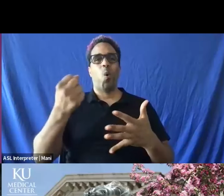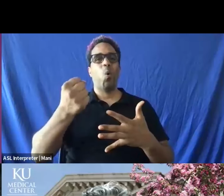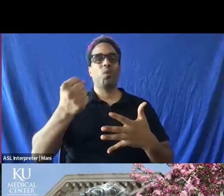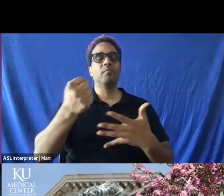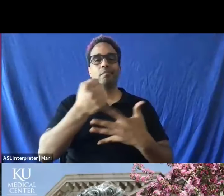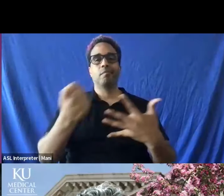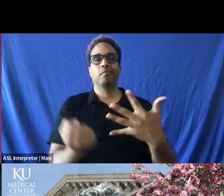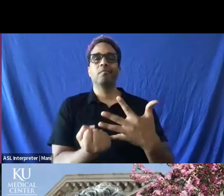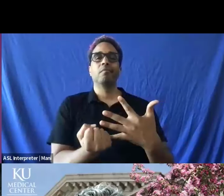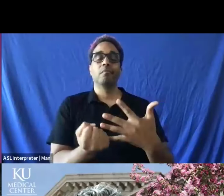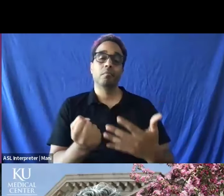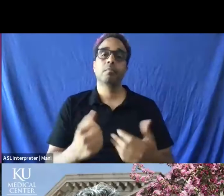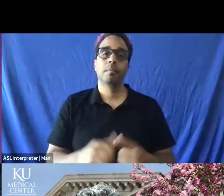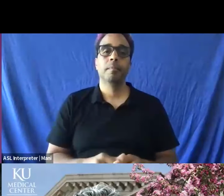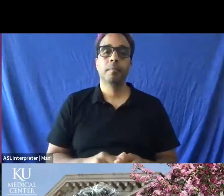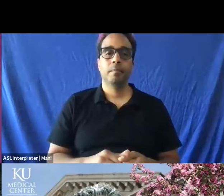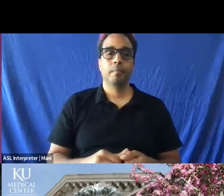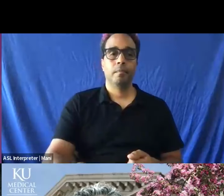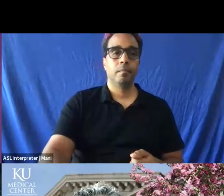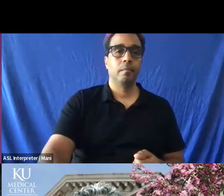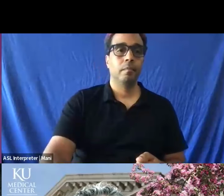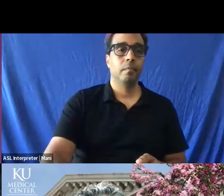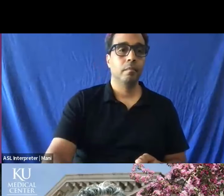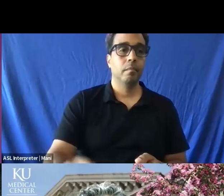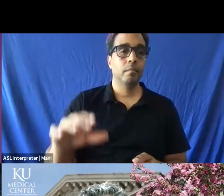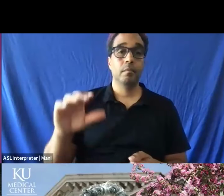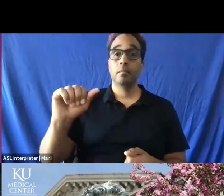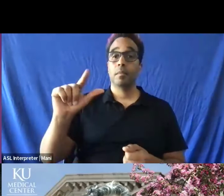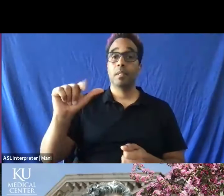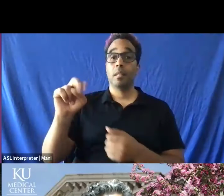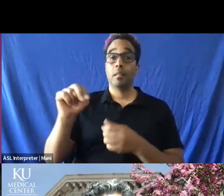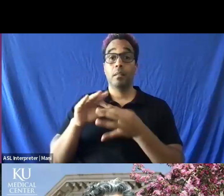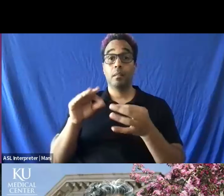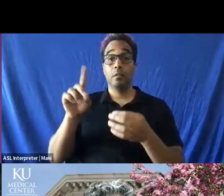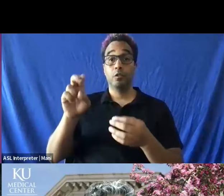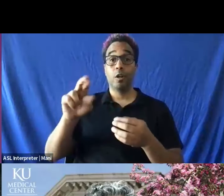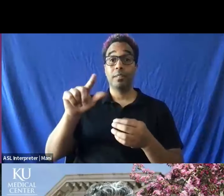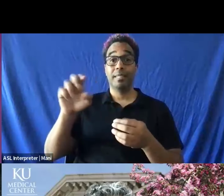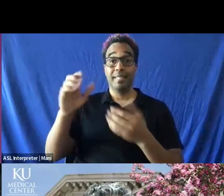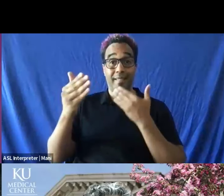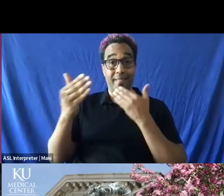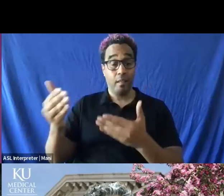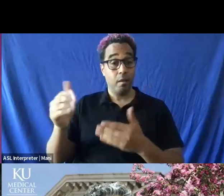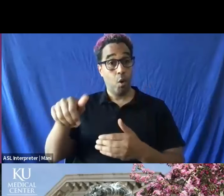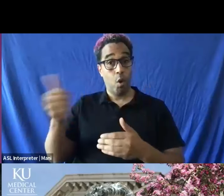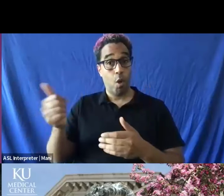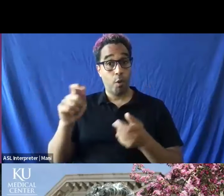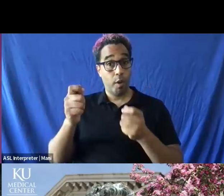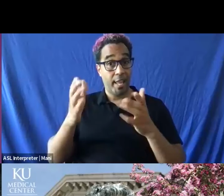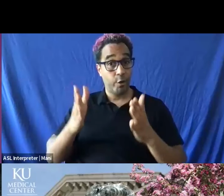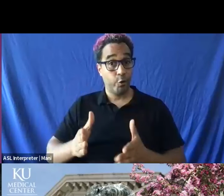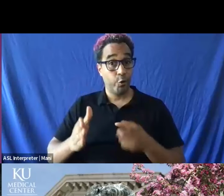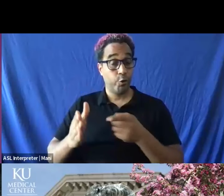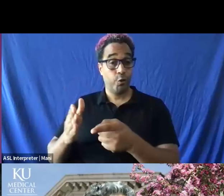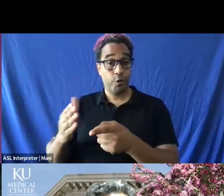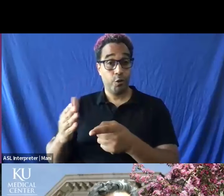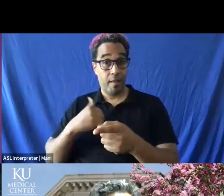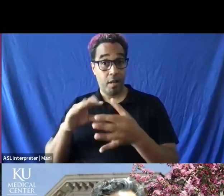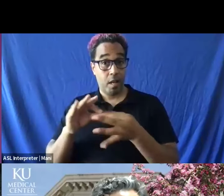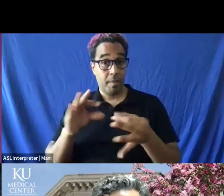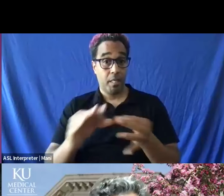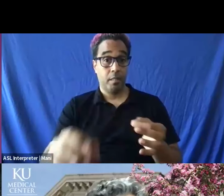Thank you, Dr. Lee. Any comments from the editors? Dr. Heitman? I have a slightly more basic question